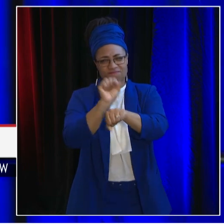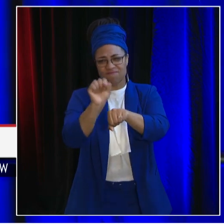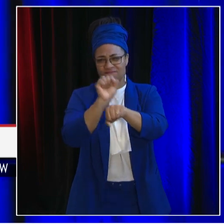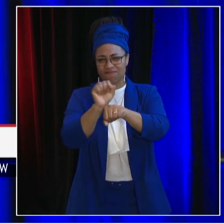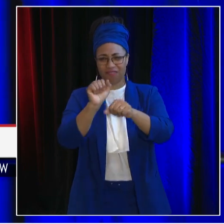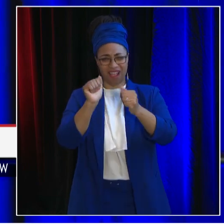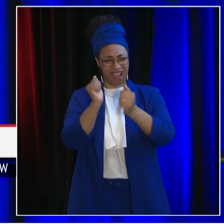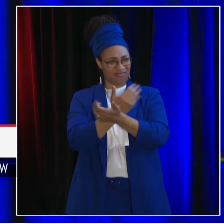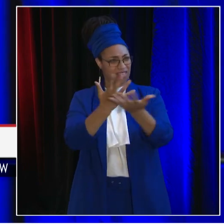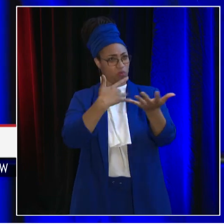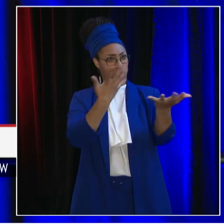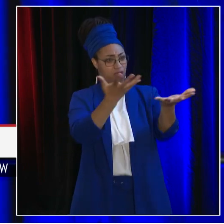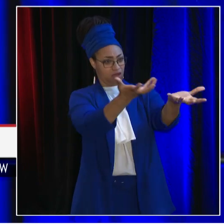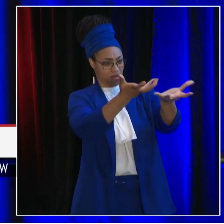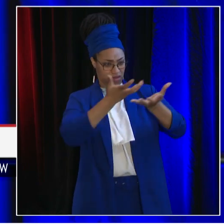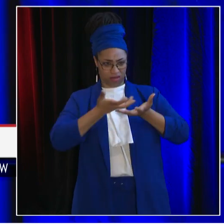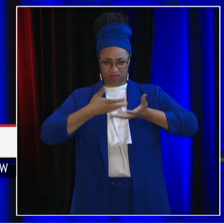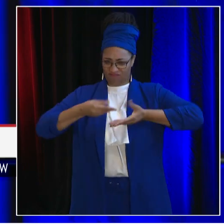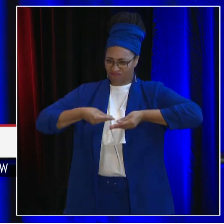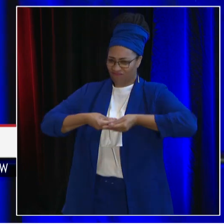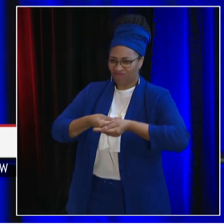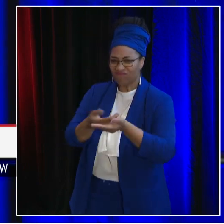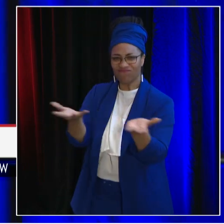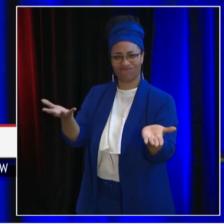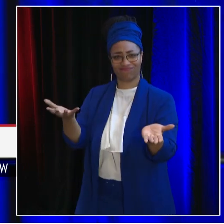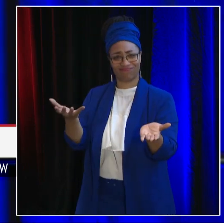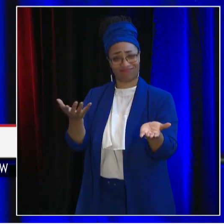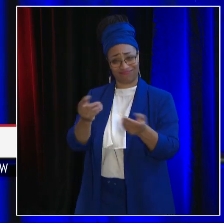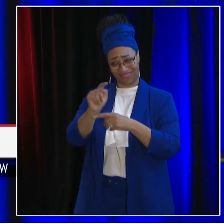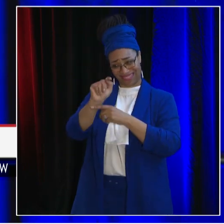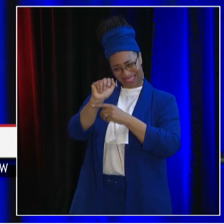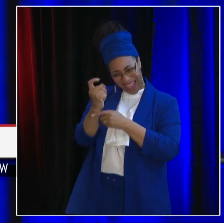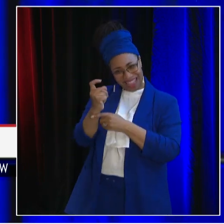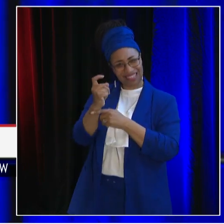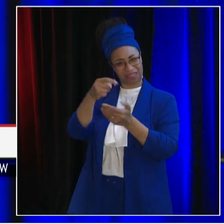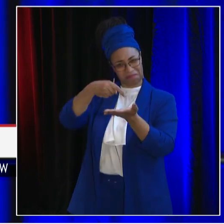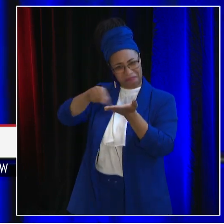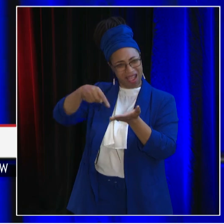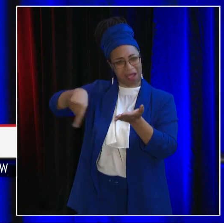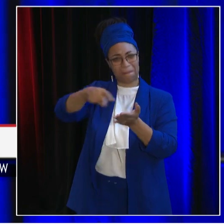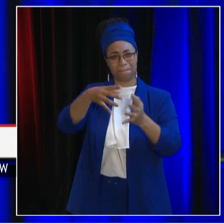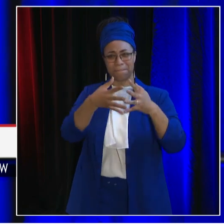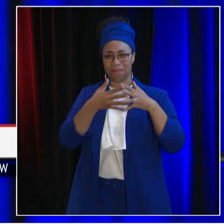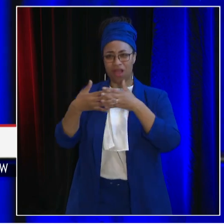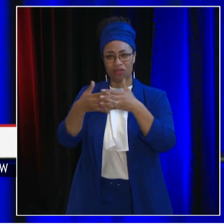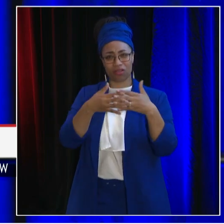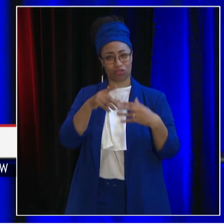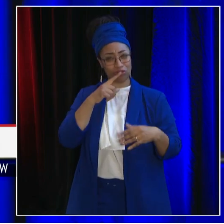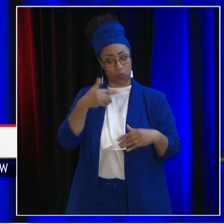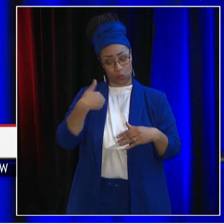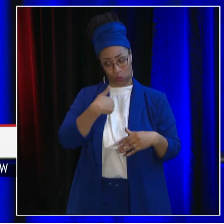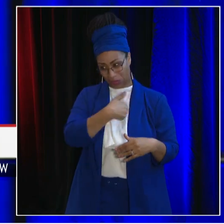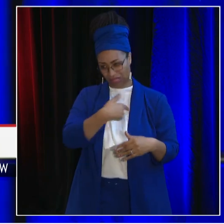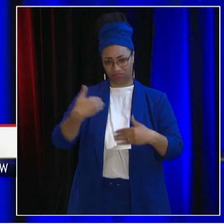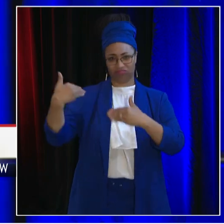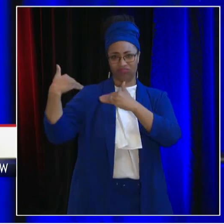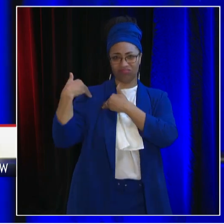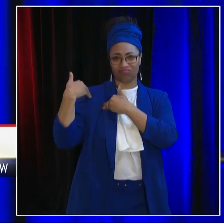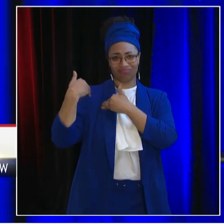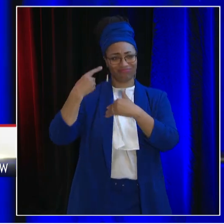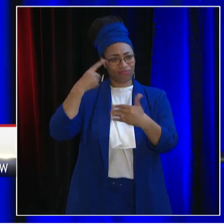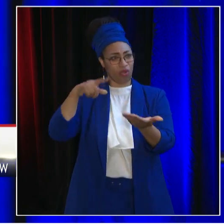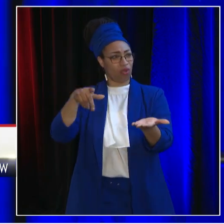Americans who bear all the responsibilities of citizenship. Full representation, autonomy,